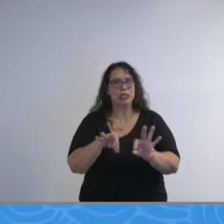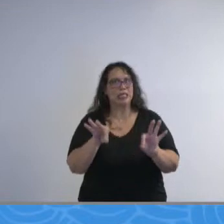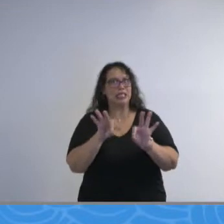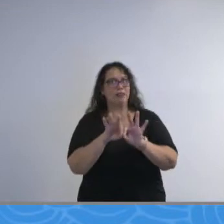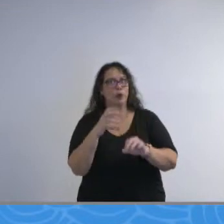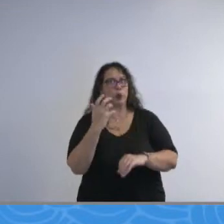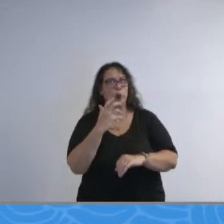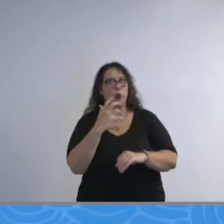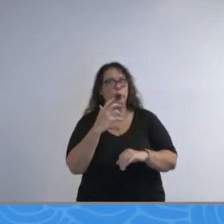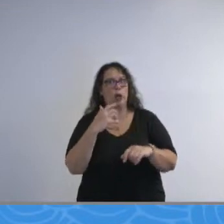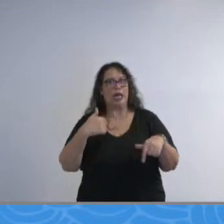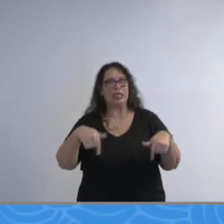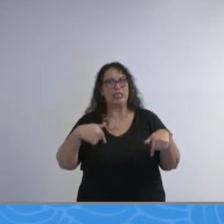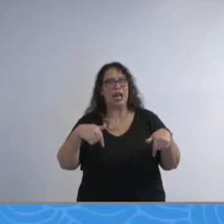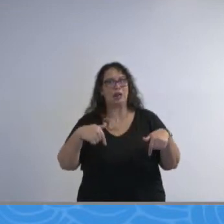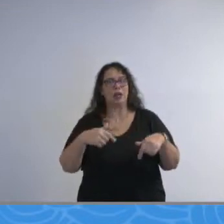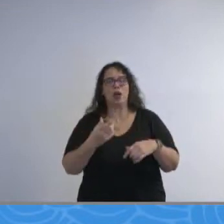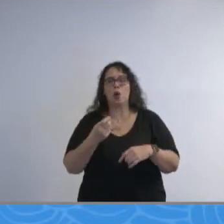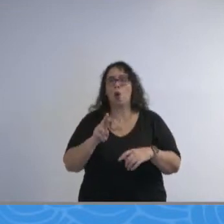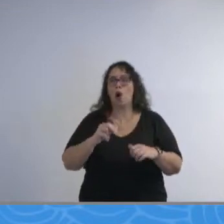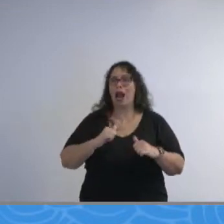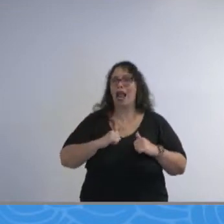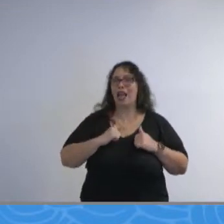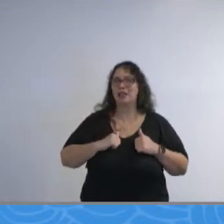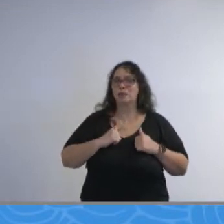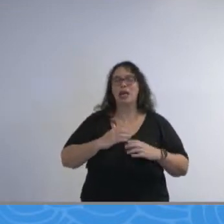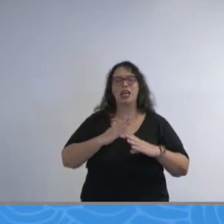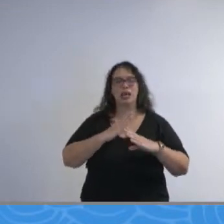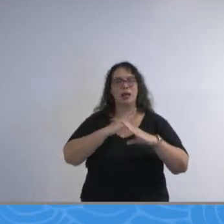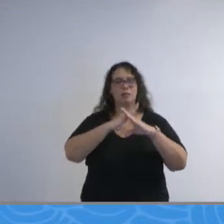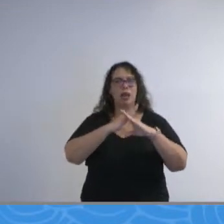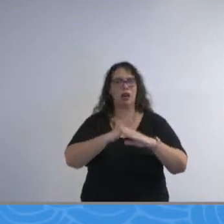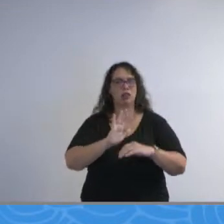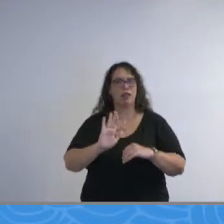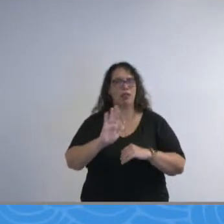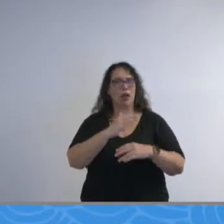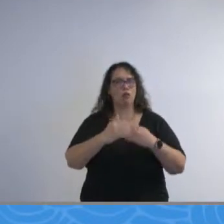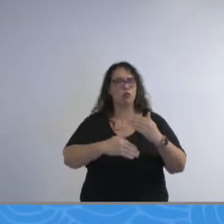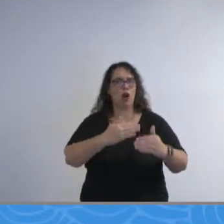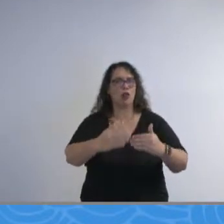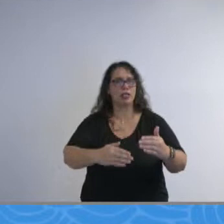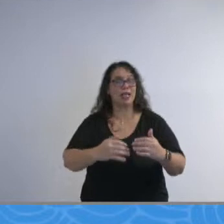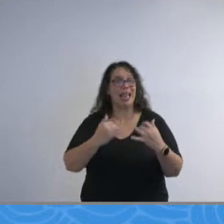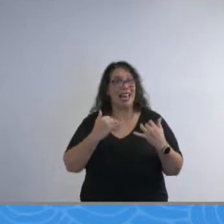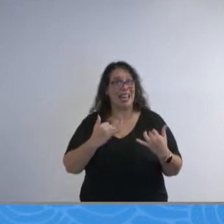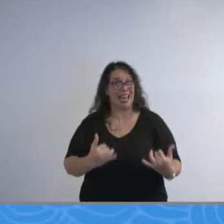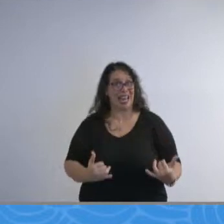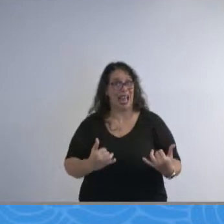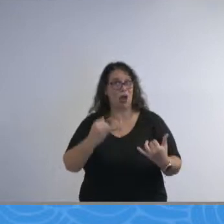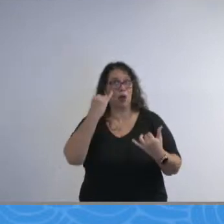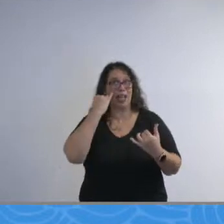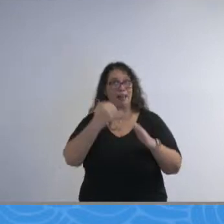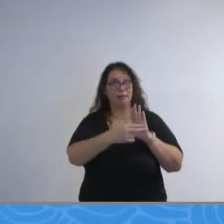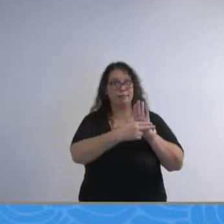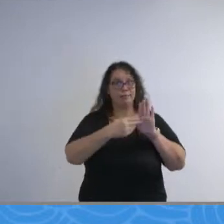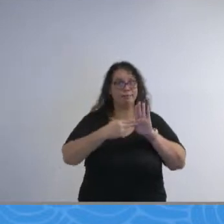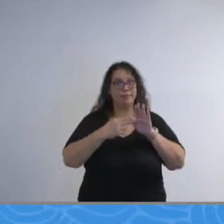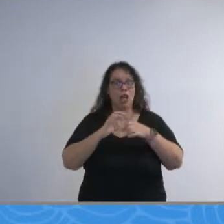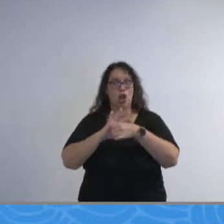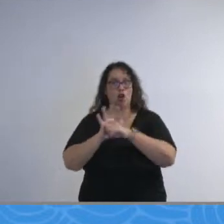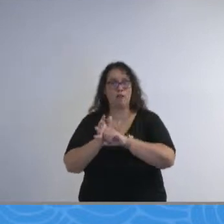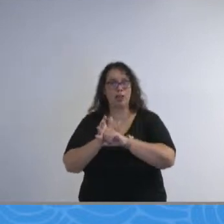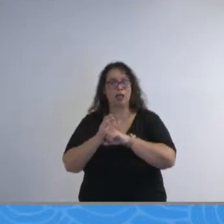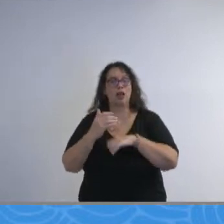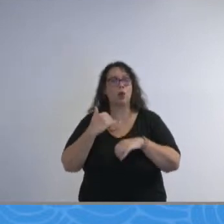or asthma, and it's impairing their progress. Now with COVID, if a child's been diagnosed with COVID, there is what we call